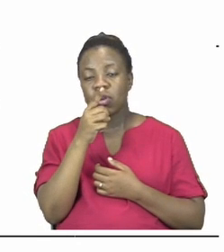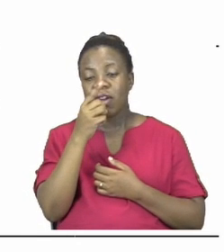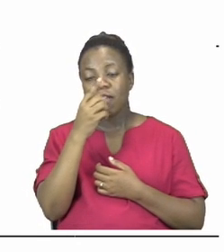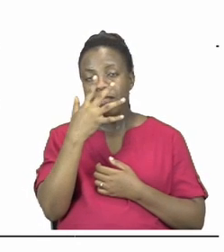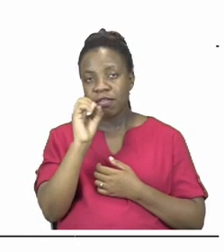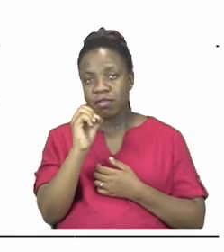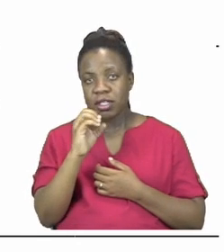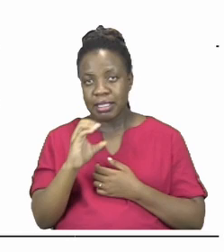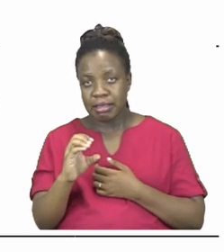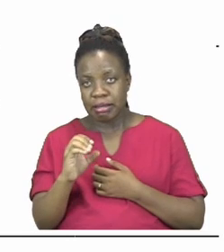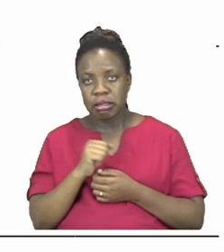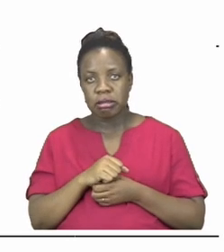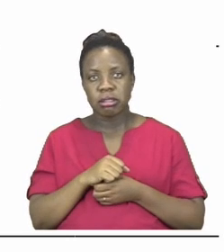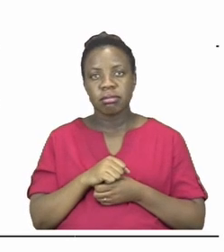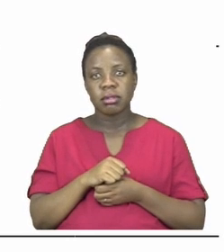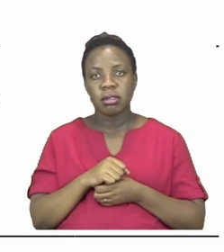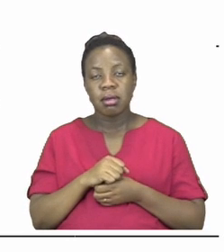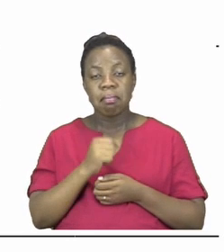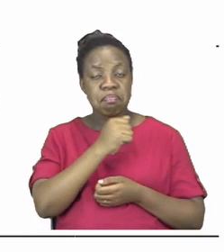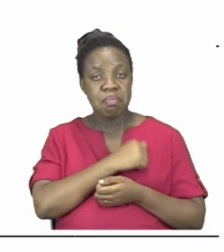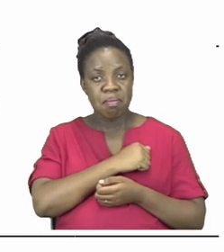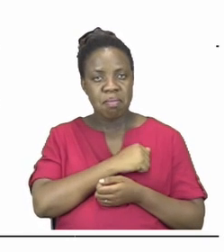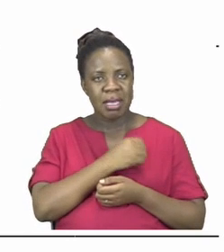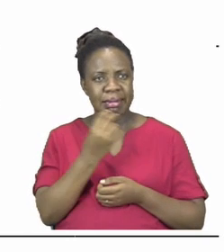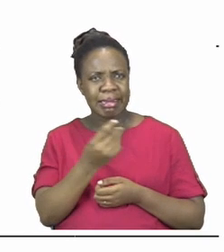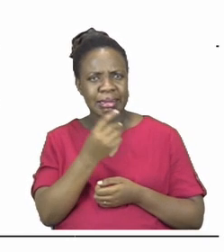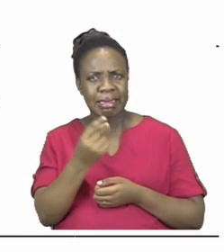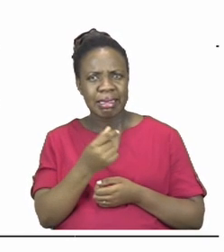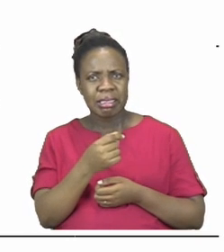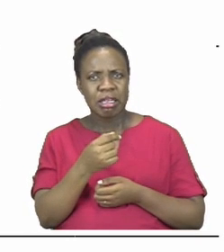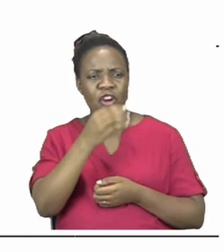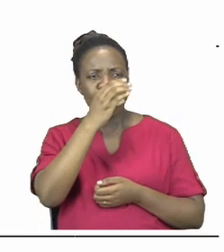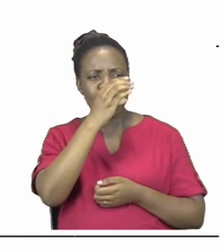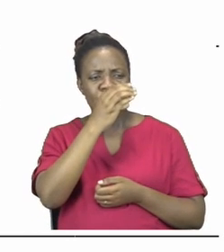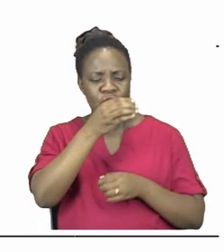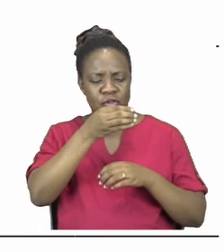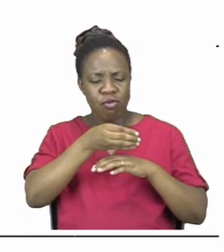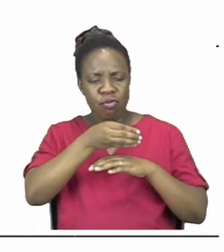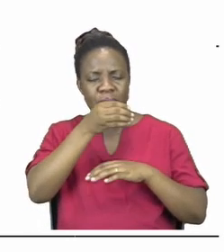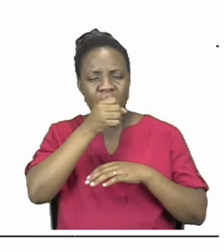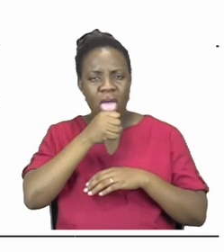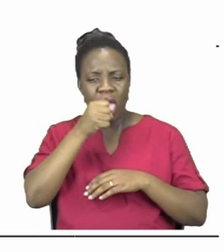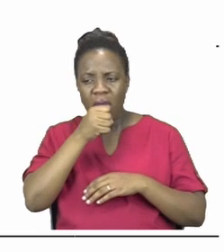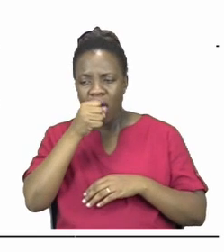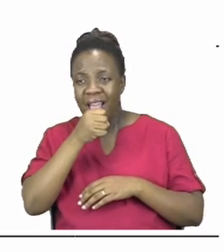creams? Let's read it again. An ice cream